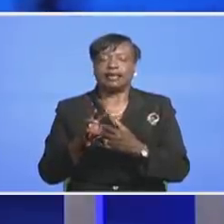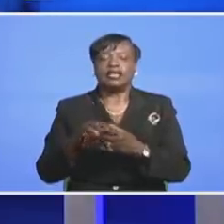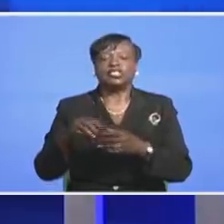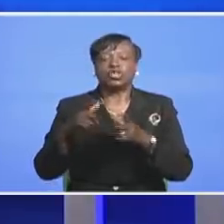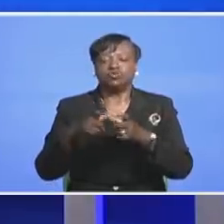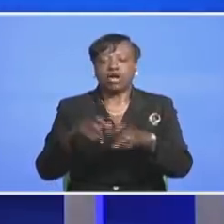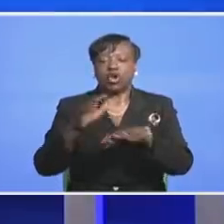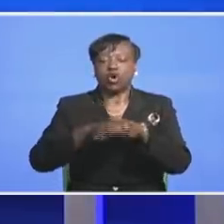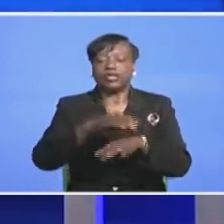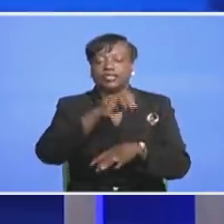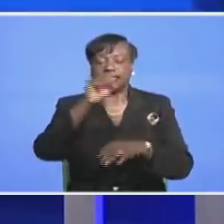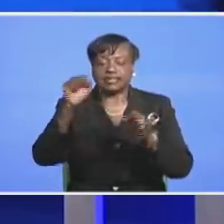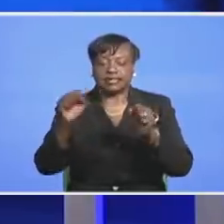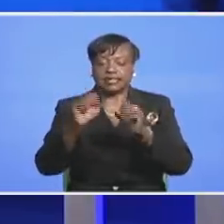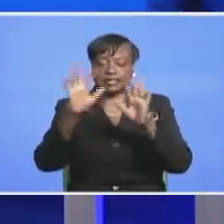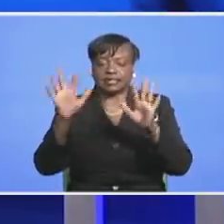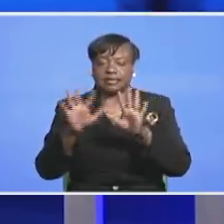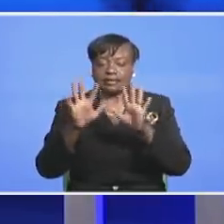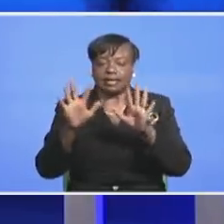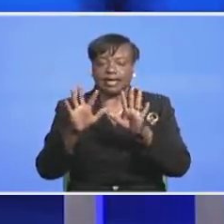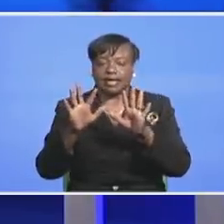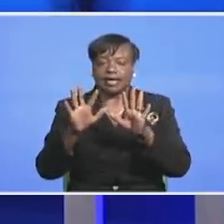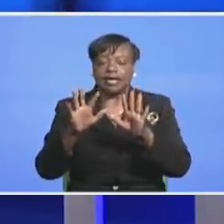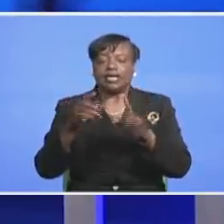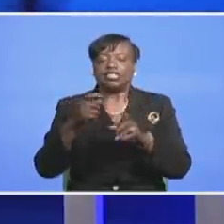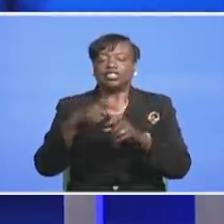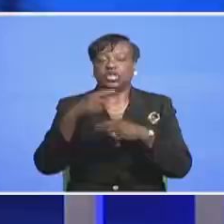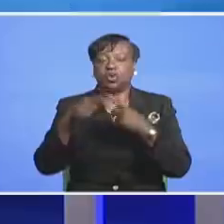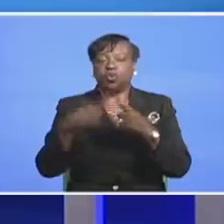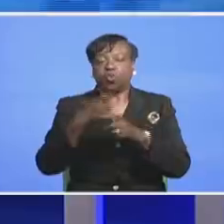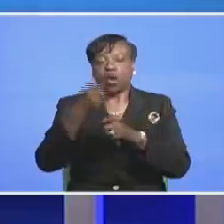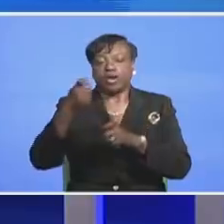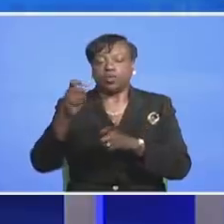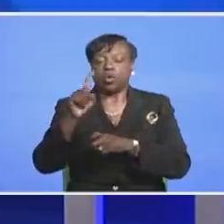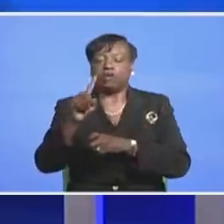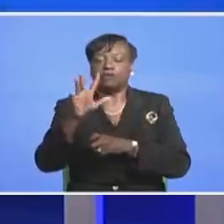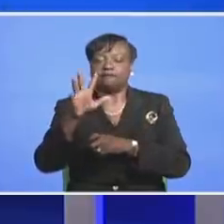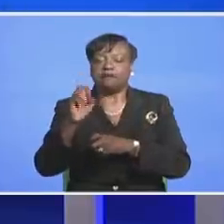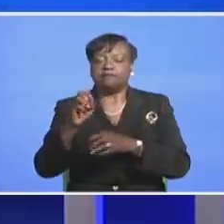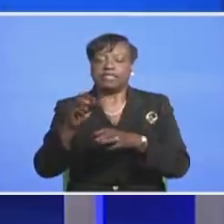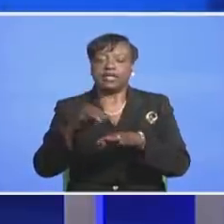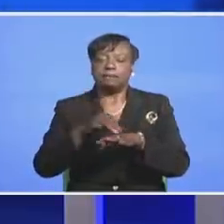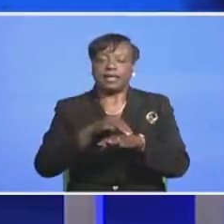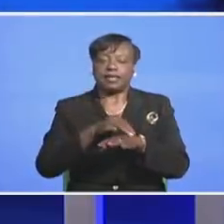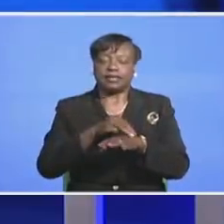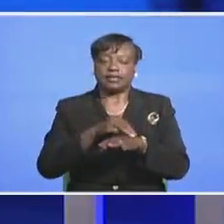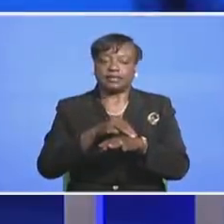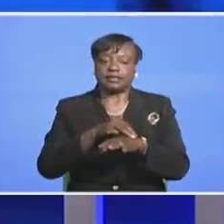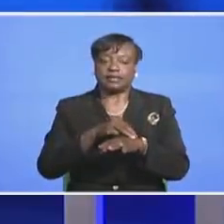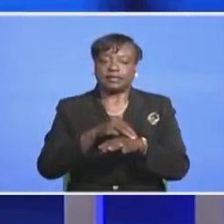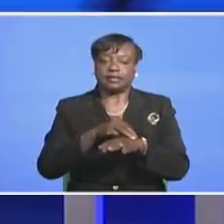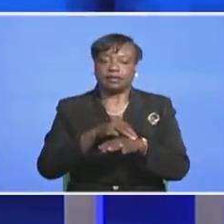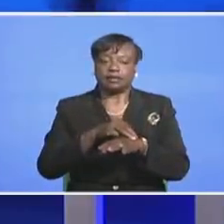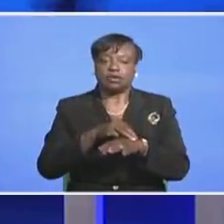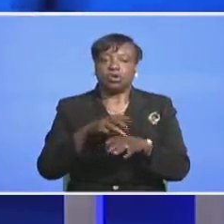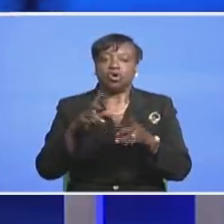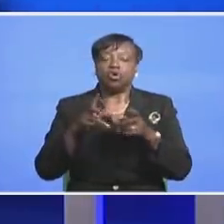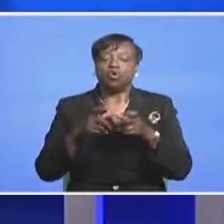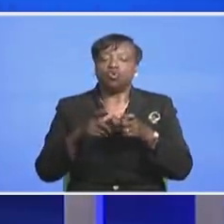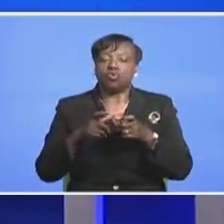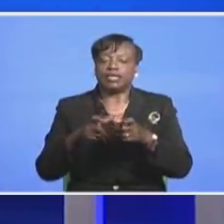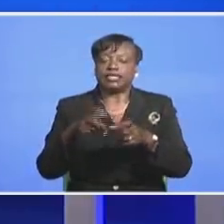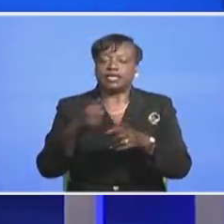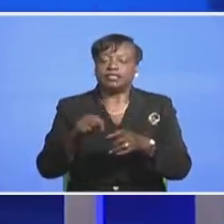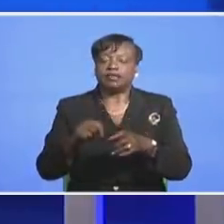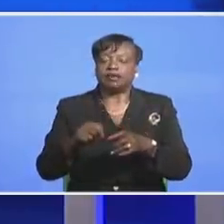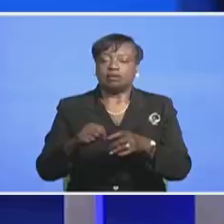Boston Boost Games. She ran 16.23 seconds to win the 150-meter straight, erasing the previous record set